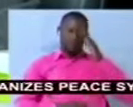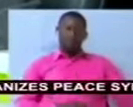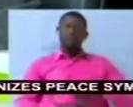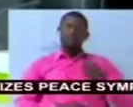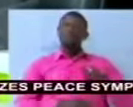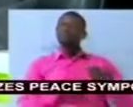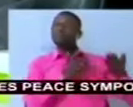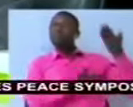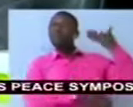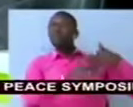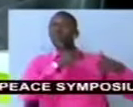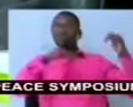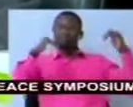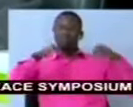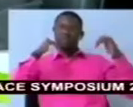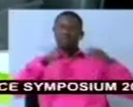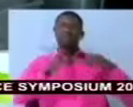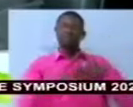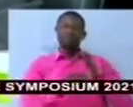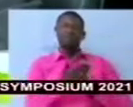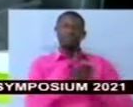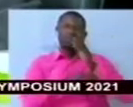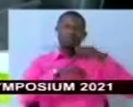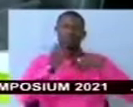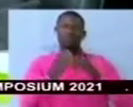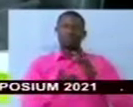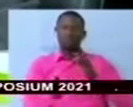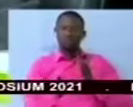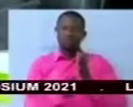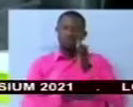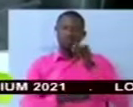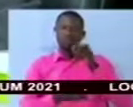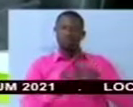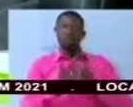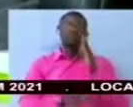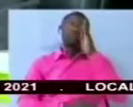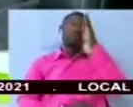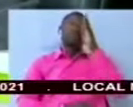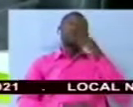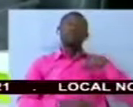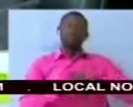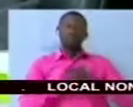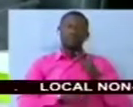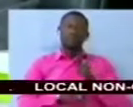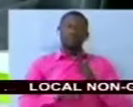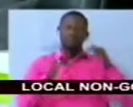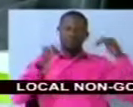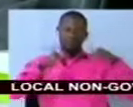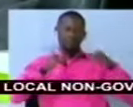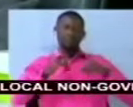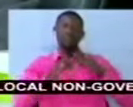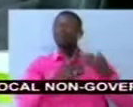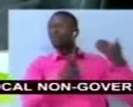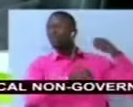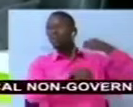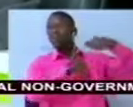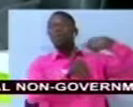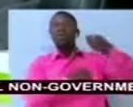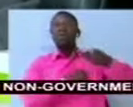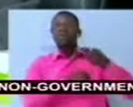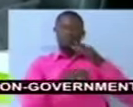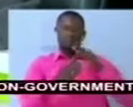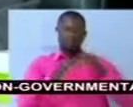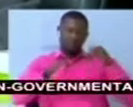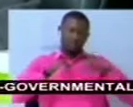past sessions, and we continue to trust upon you for this session and the remaining sessions. We continue to